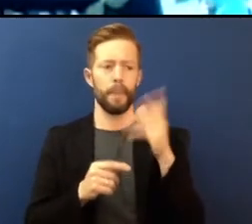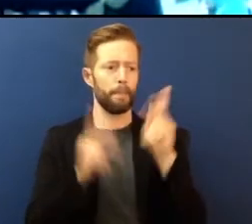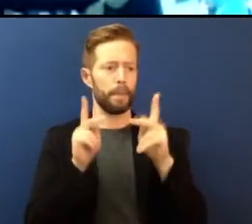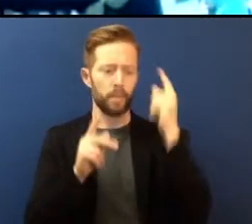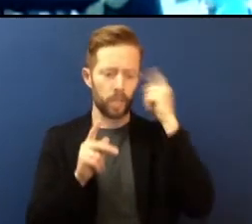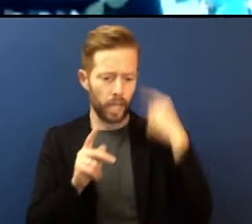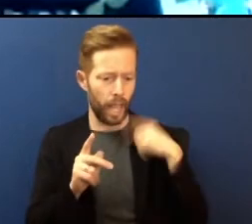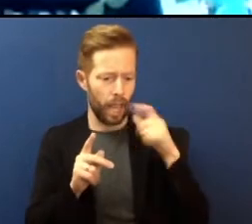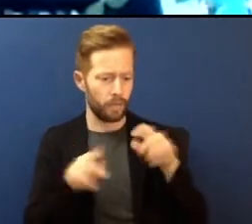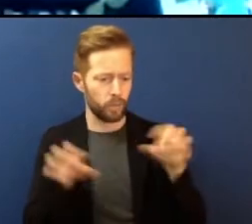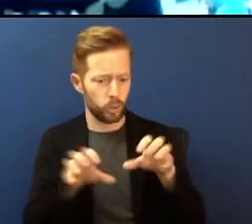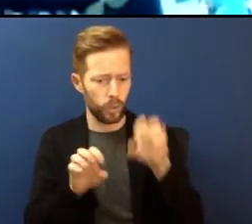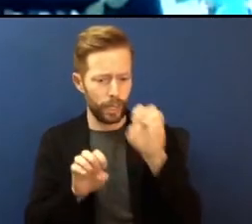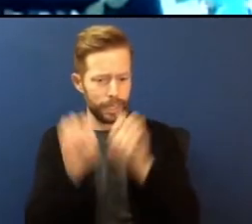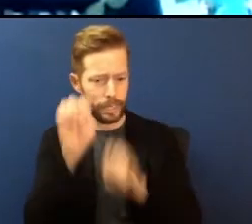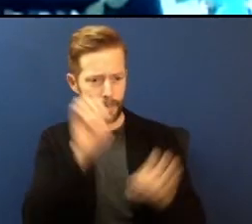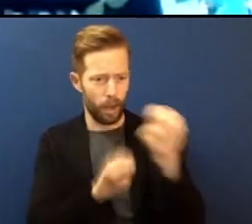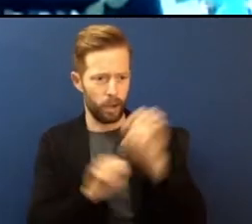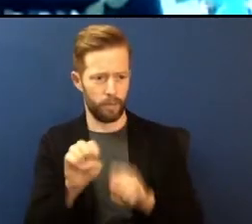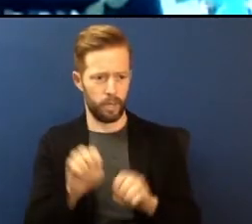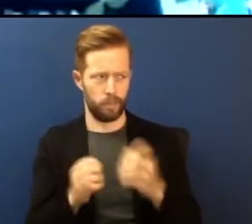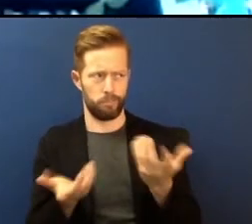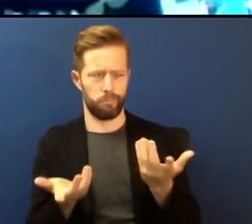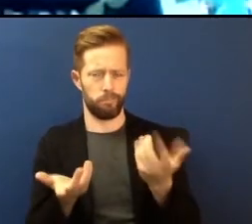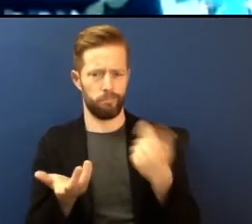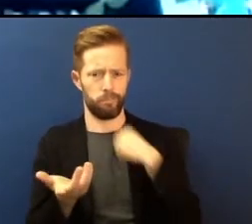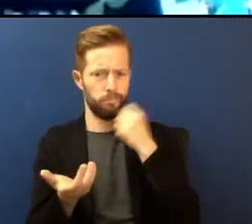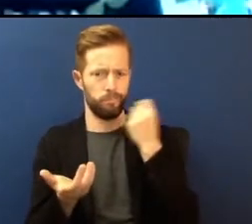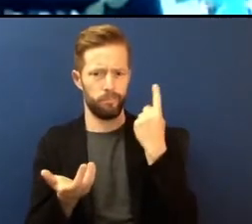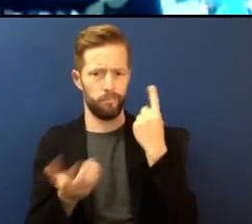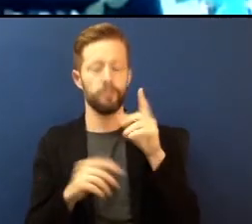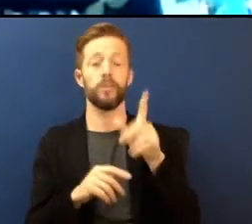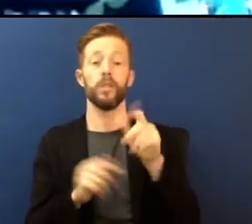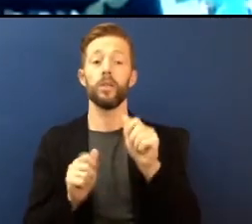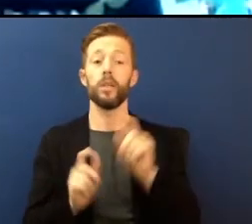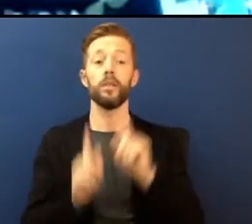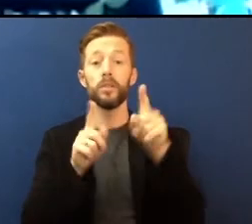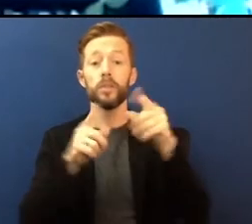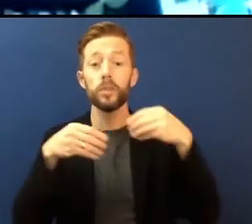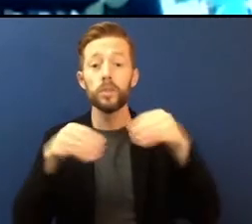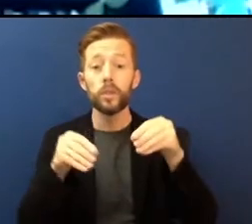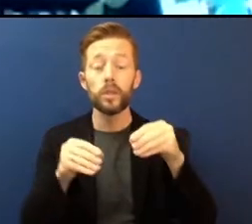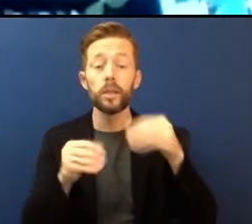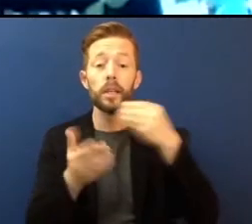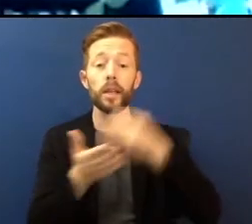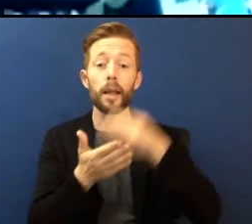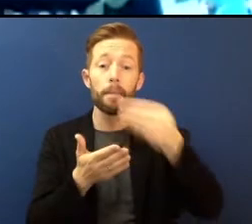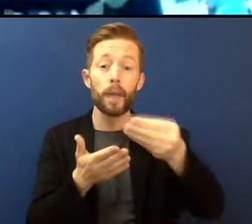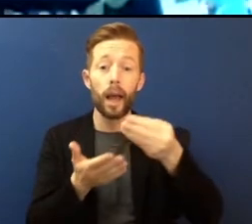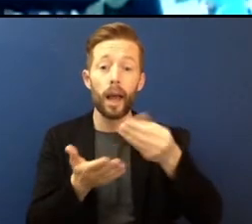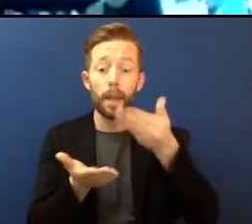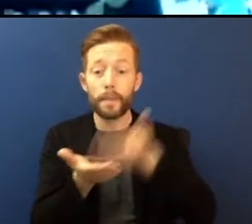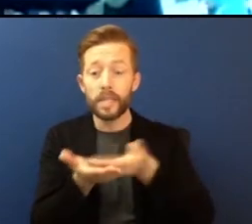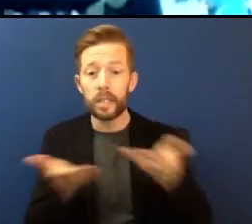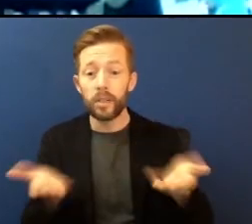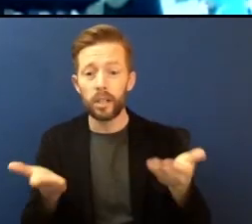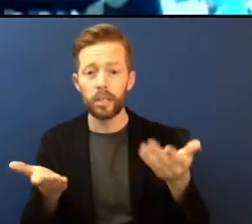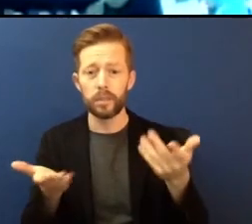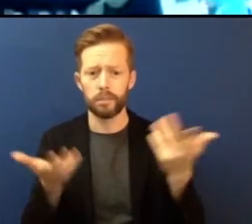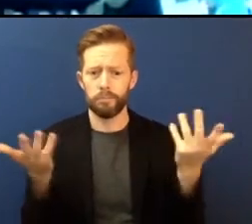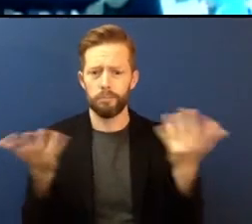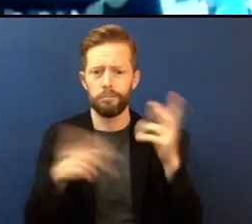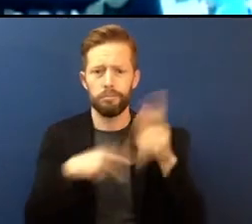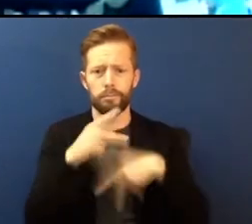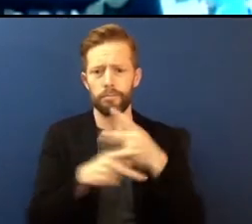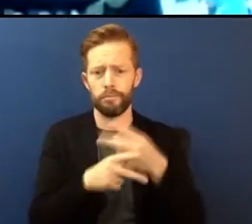an experiment to do with the children. I'm not quite sure what that would be. I then need to go to the store and buy materials.